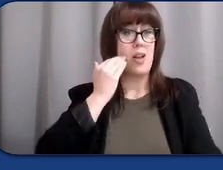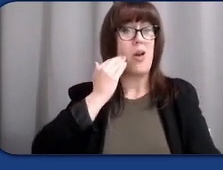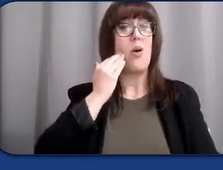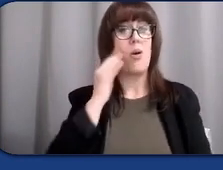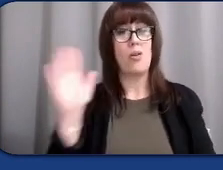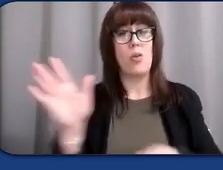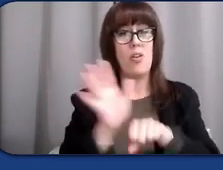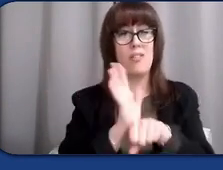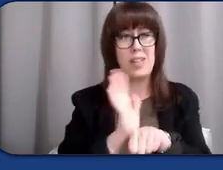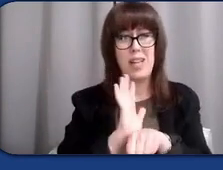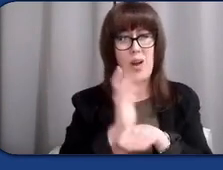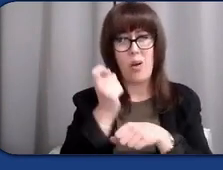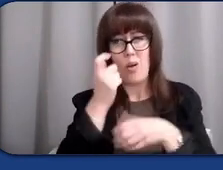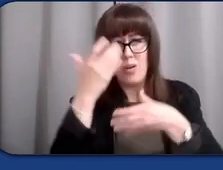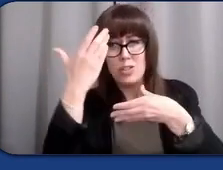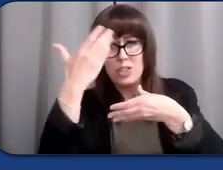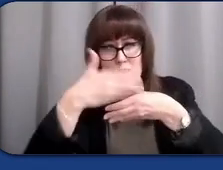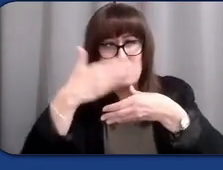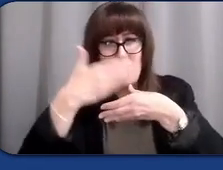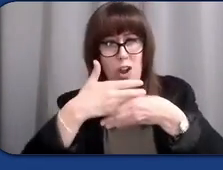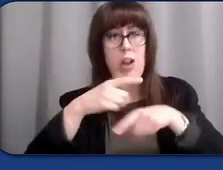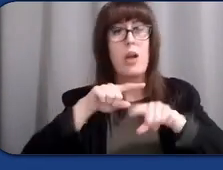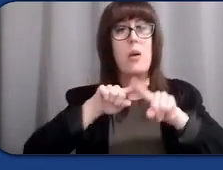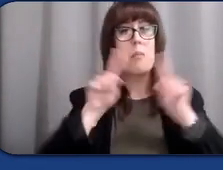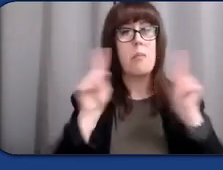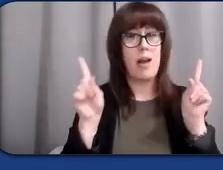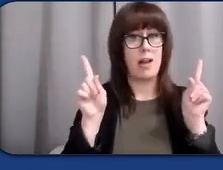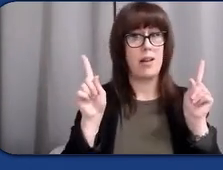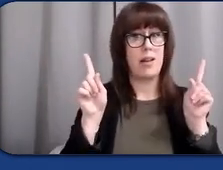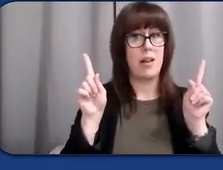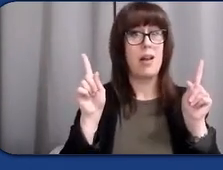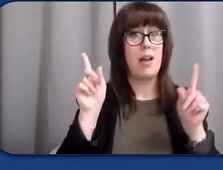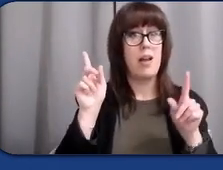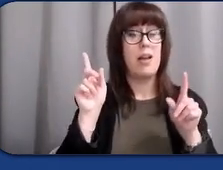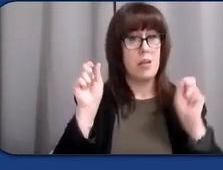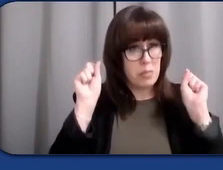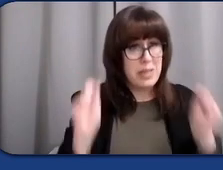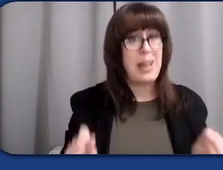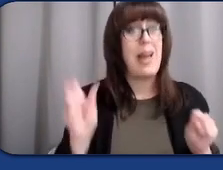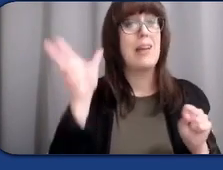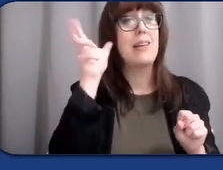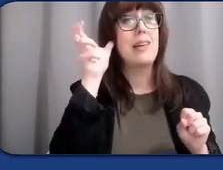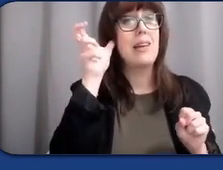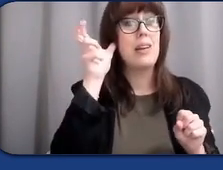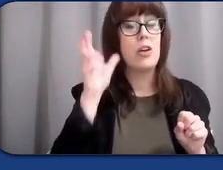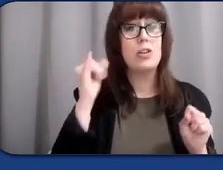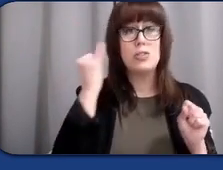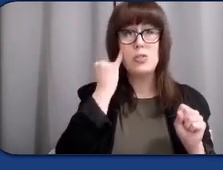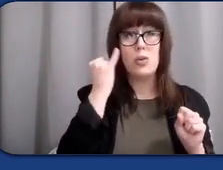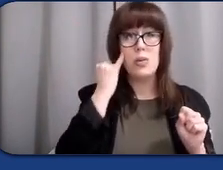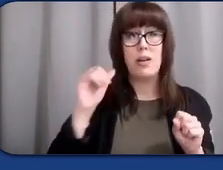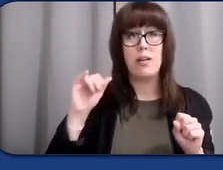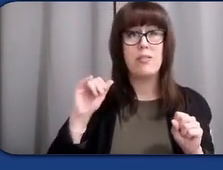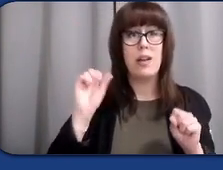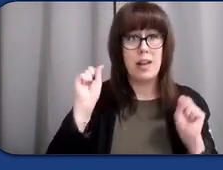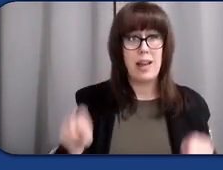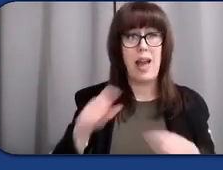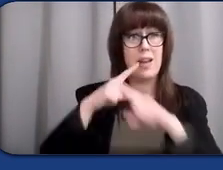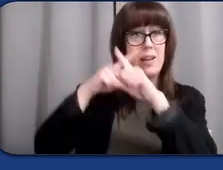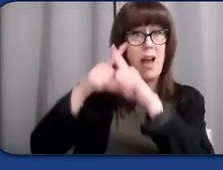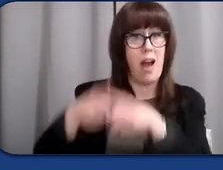your video's kind of dark, but I think you are on audio, and if you can unmute, I'd like to ask